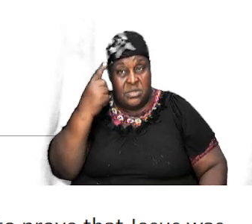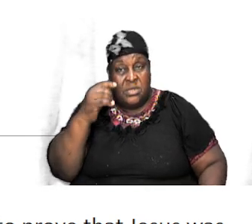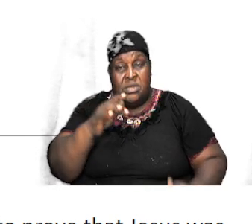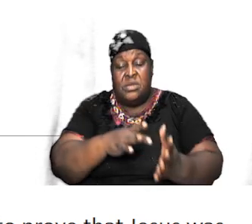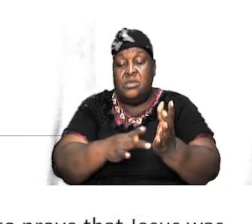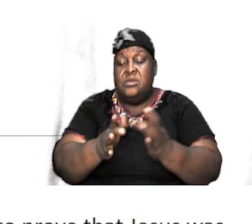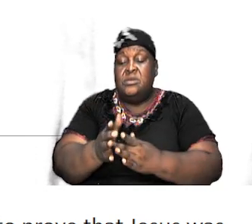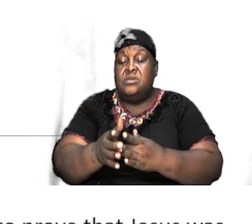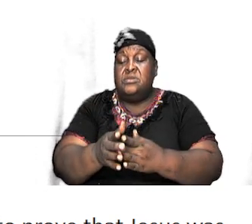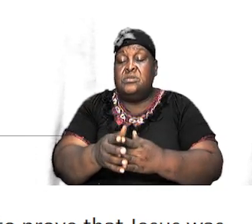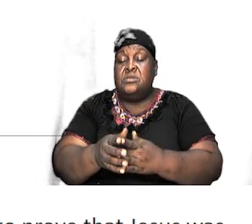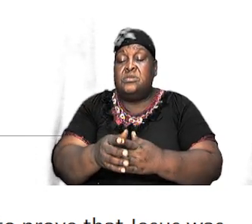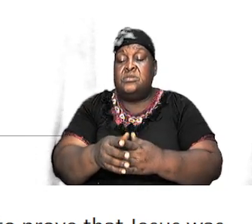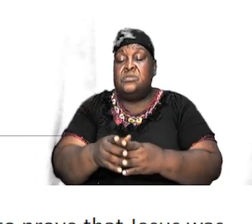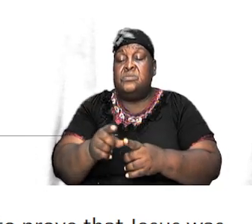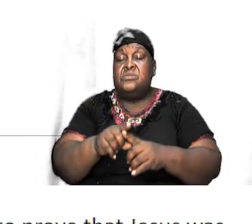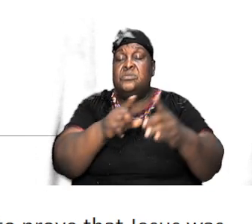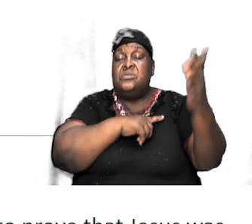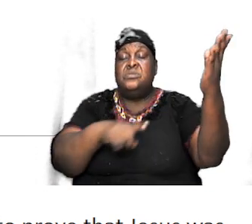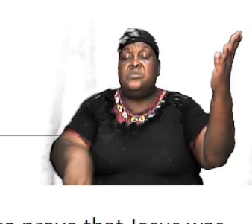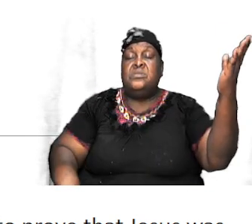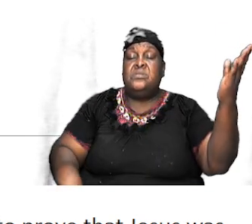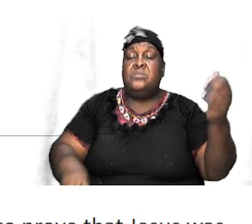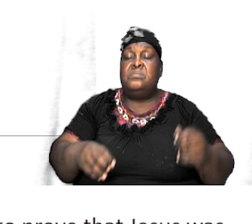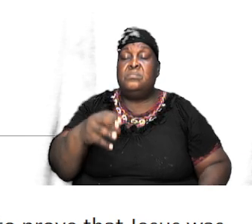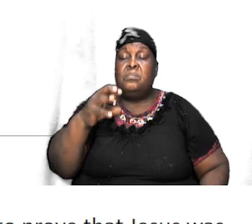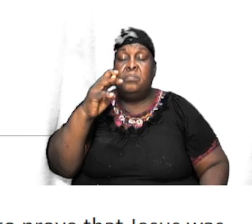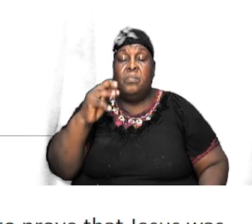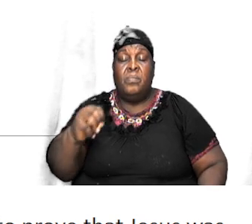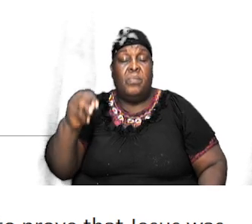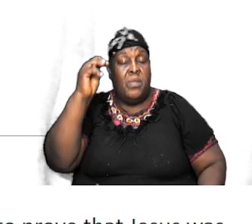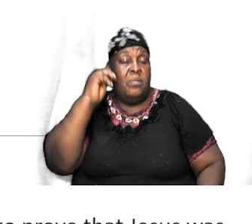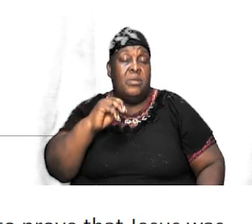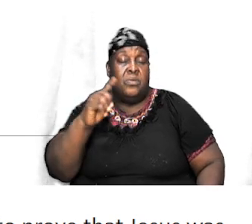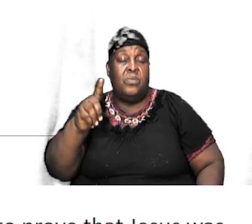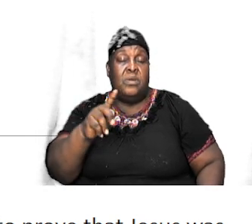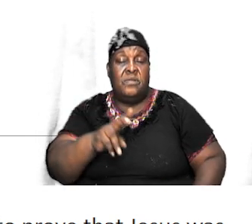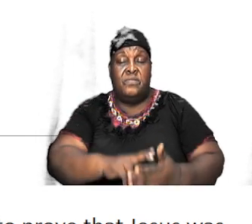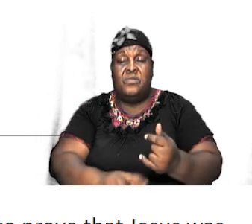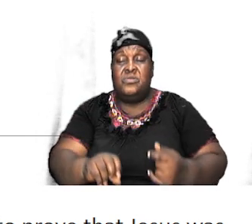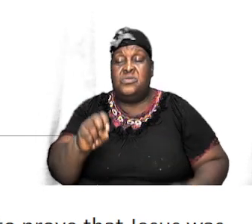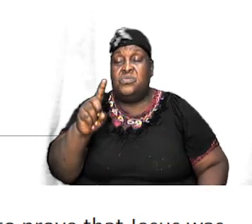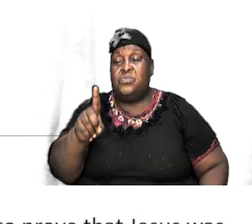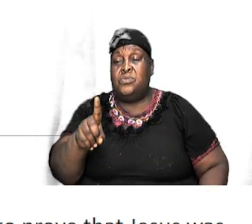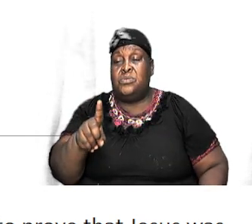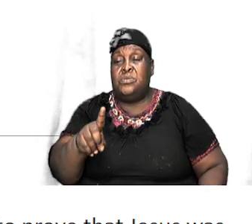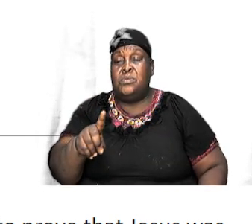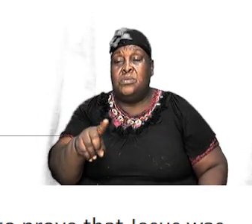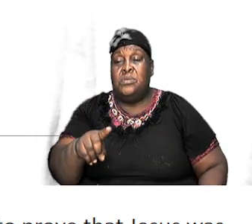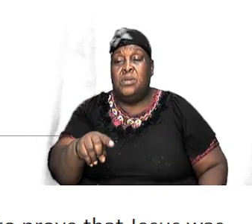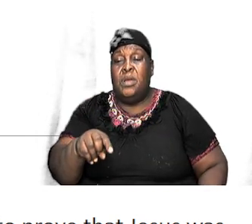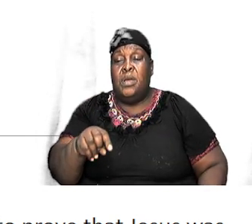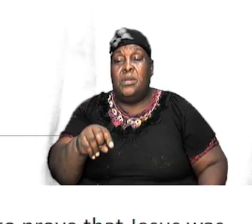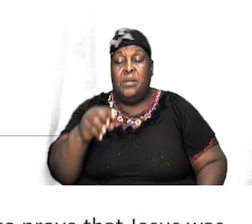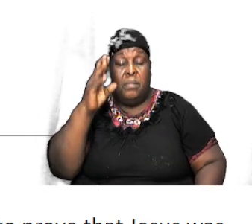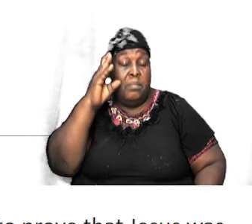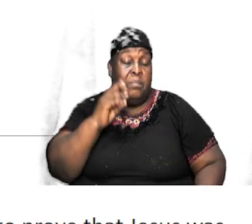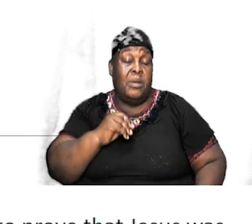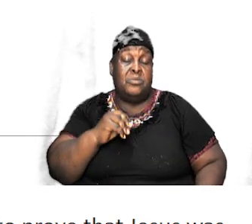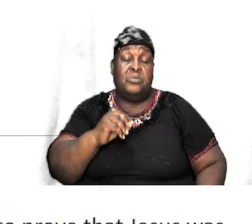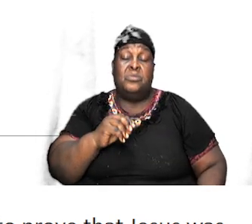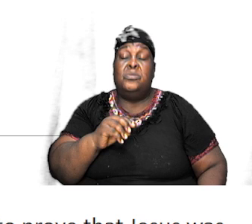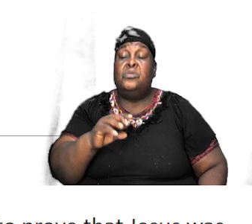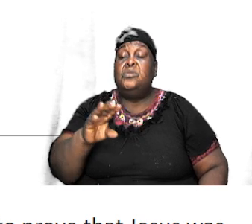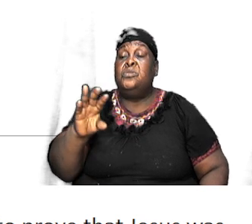the scriptures. Matthew 1 verse 1 and Matthew 27